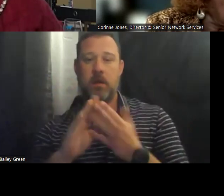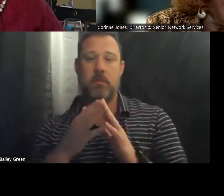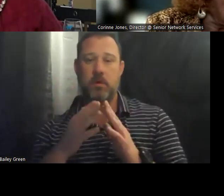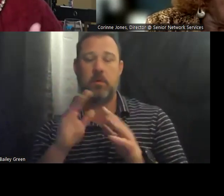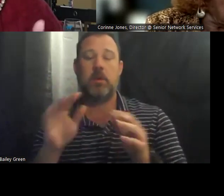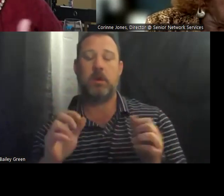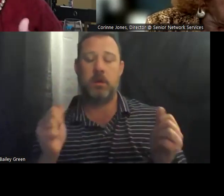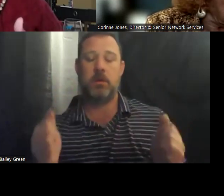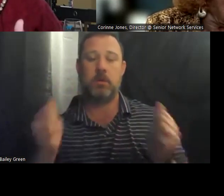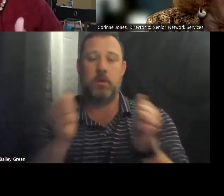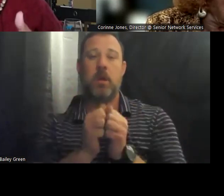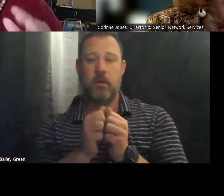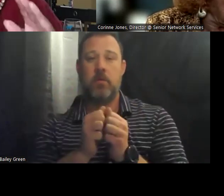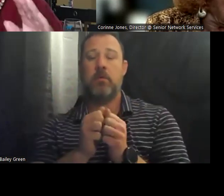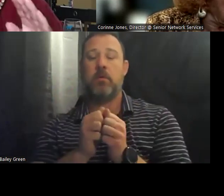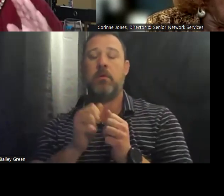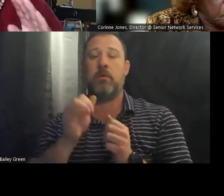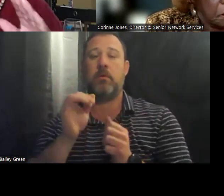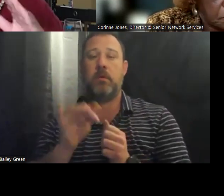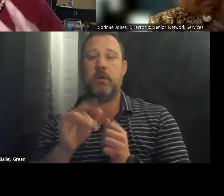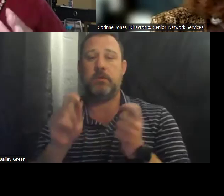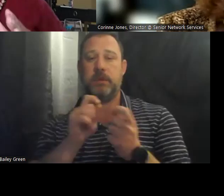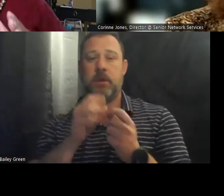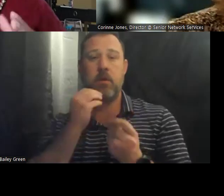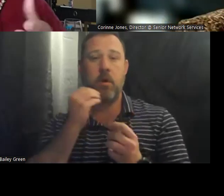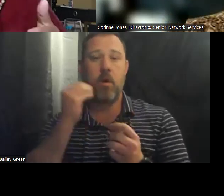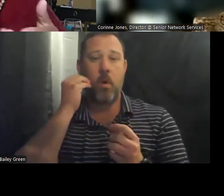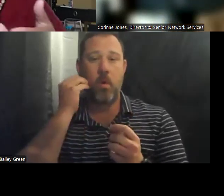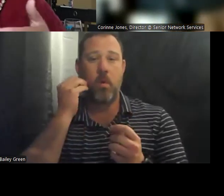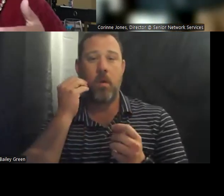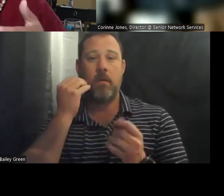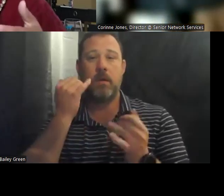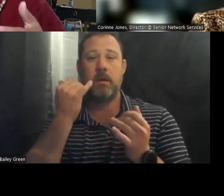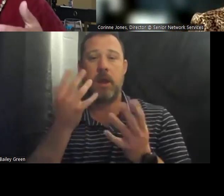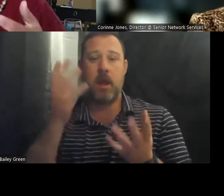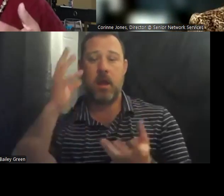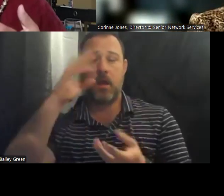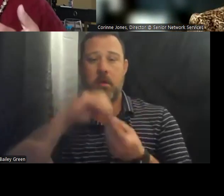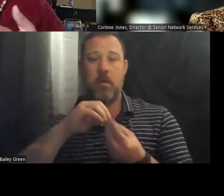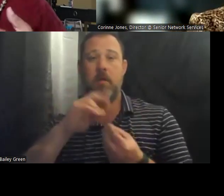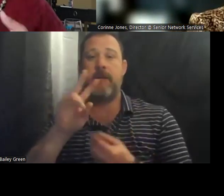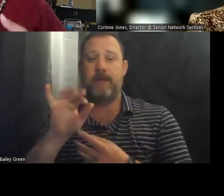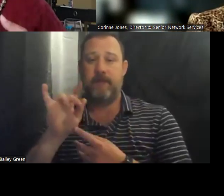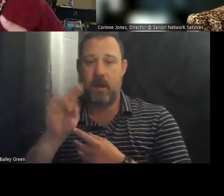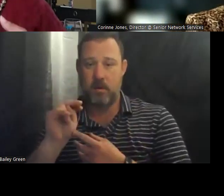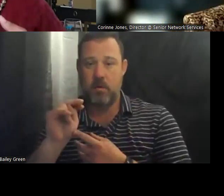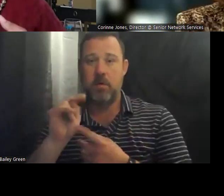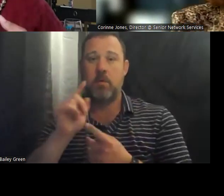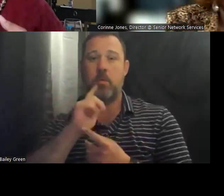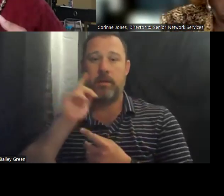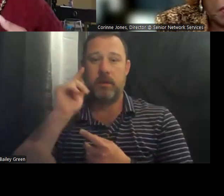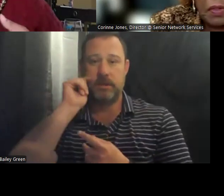them together. This particular home is now comprised of a veteran with traumatic